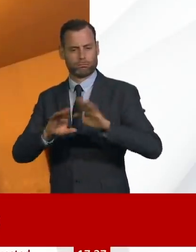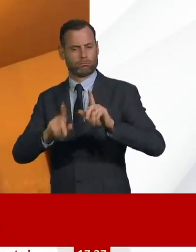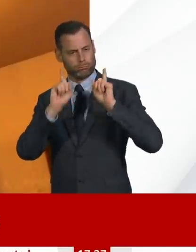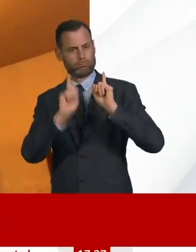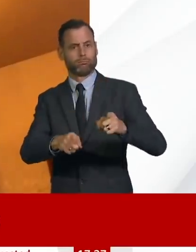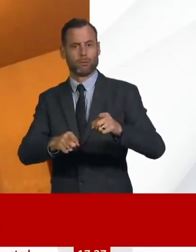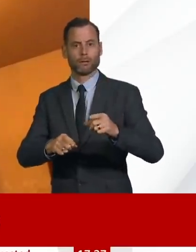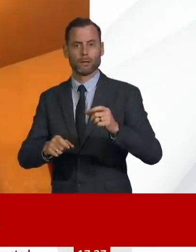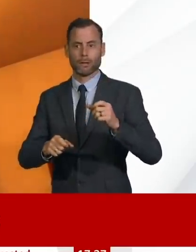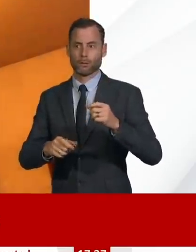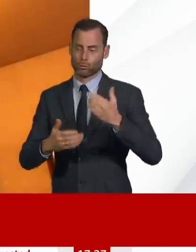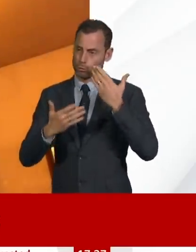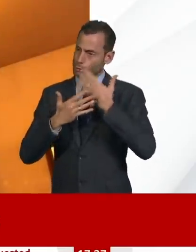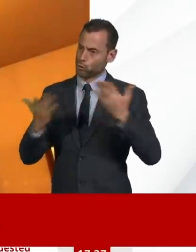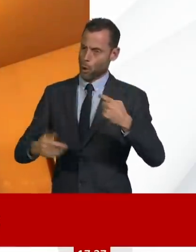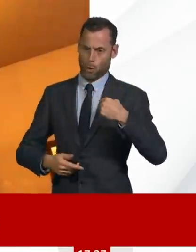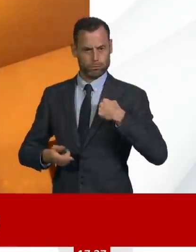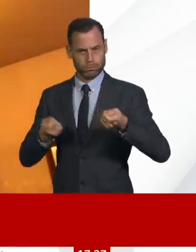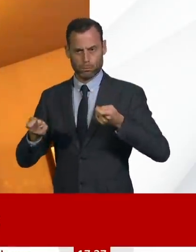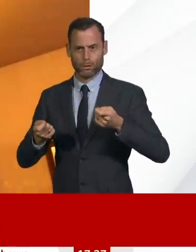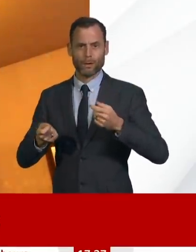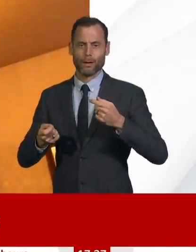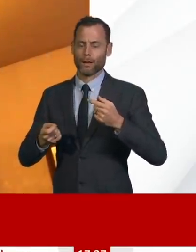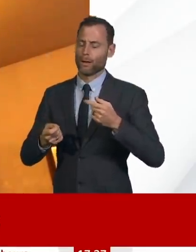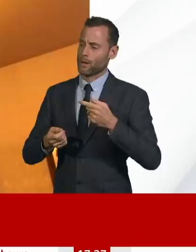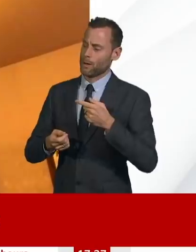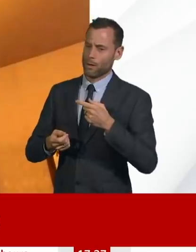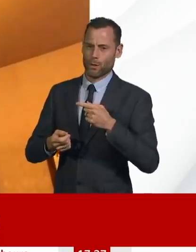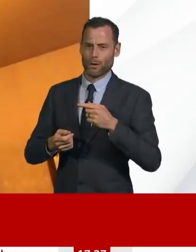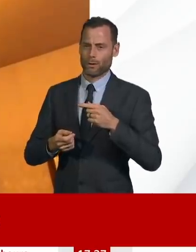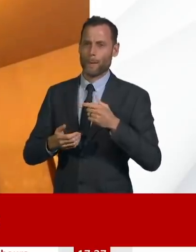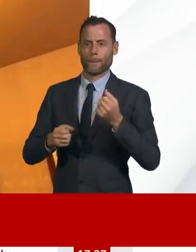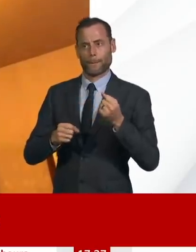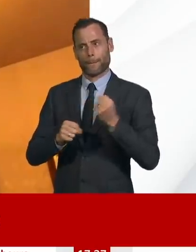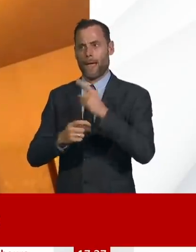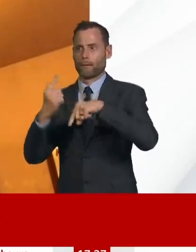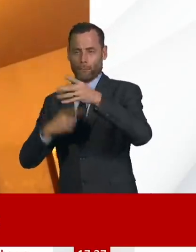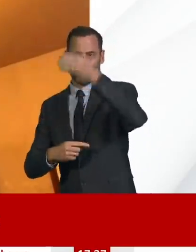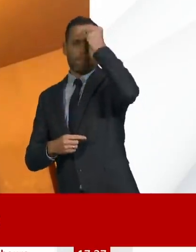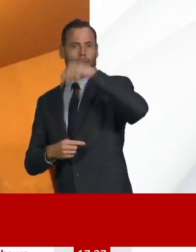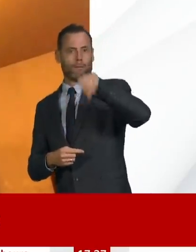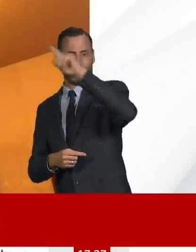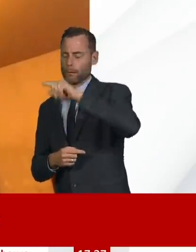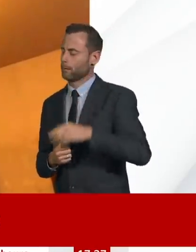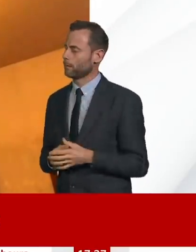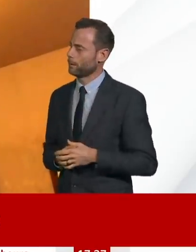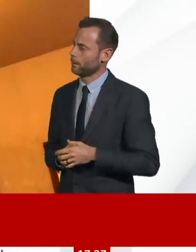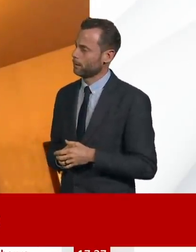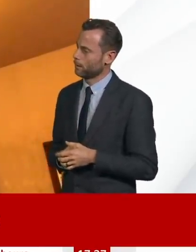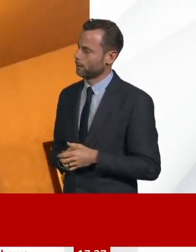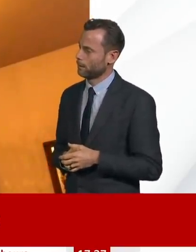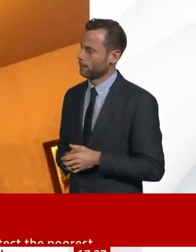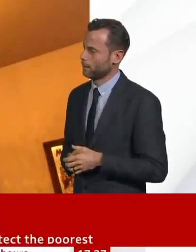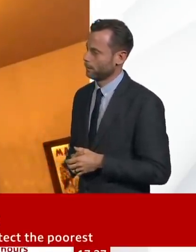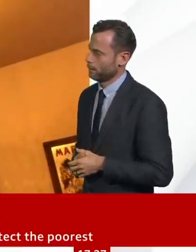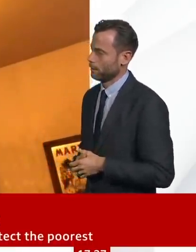measures, with the added restrictions that come with them, enough to make a difference in Greater Manchester? And how damaging has the 10 days or